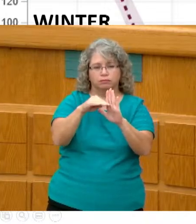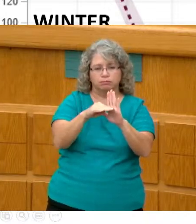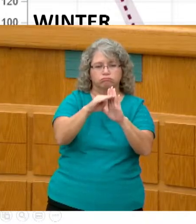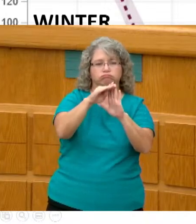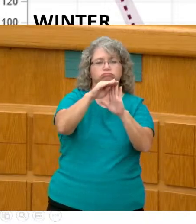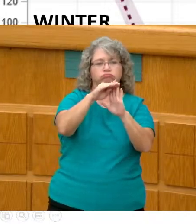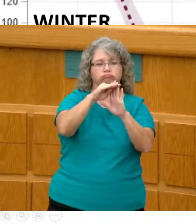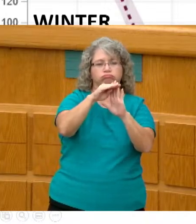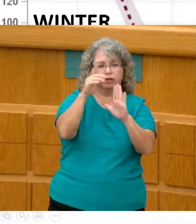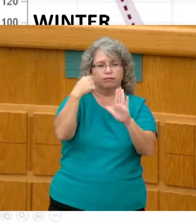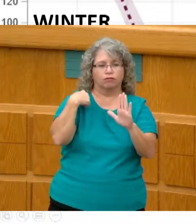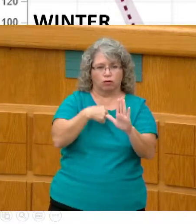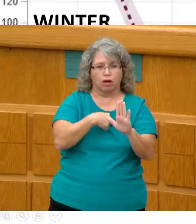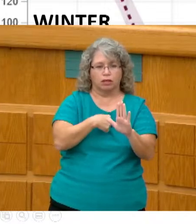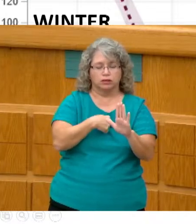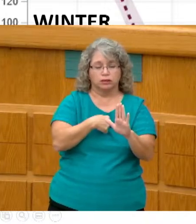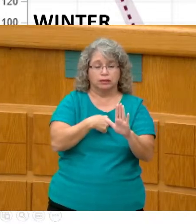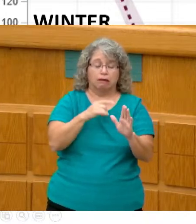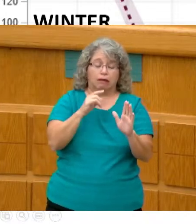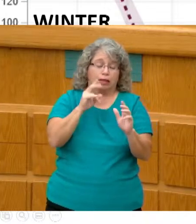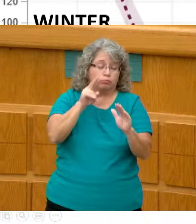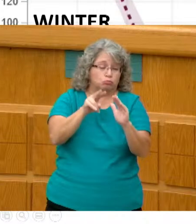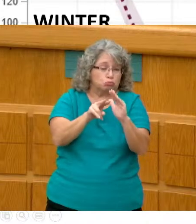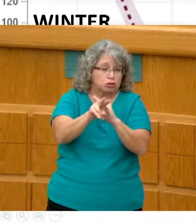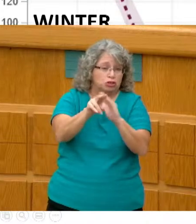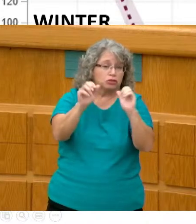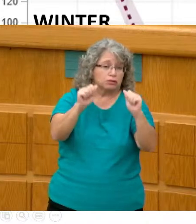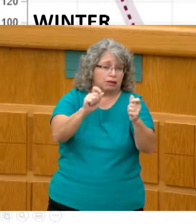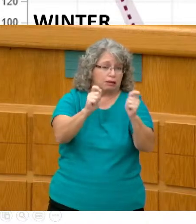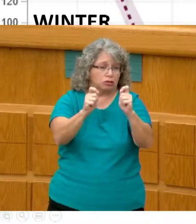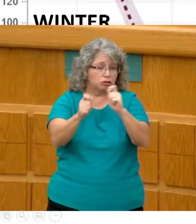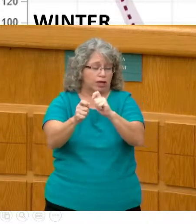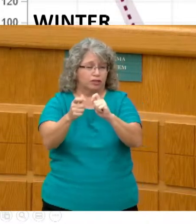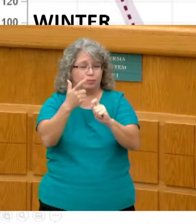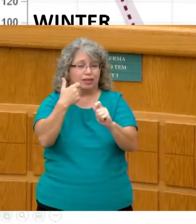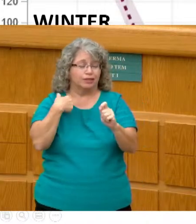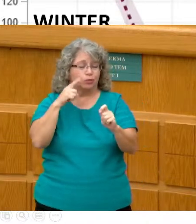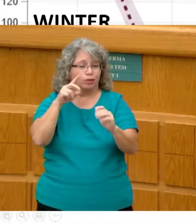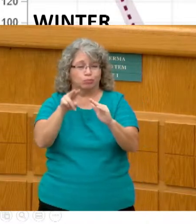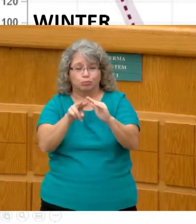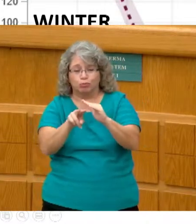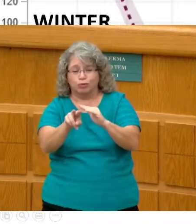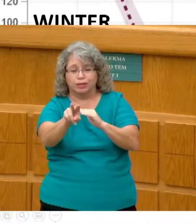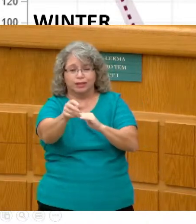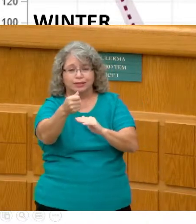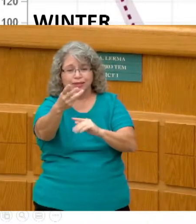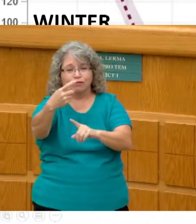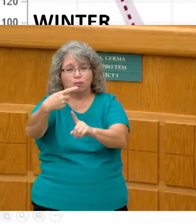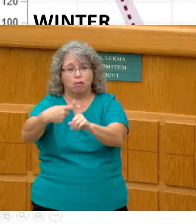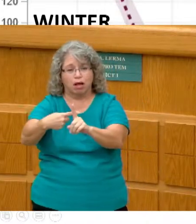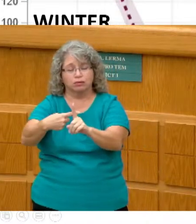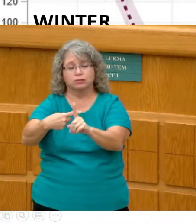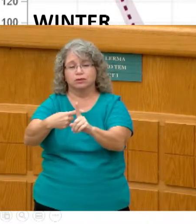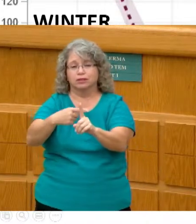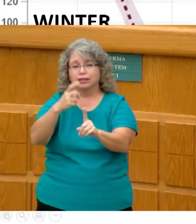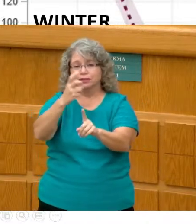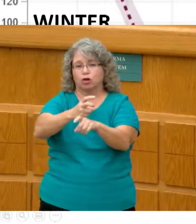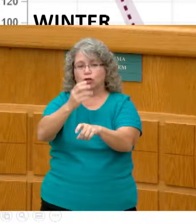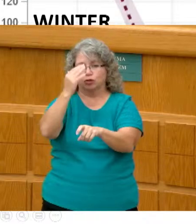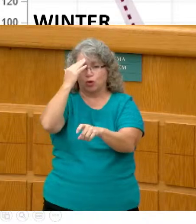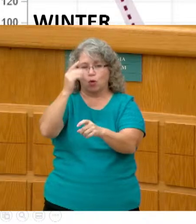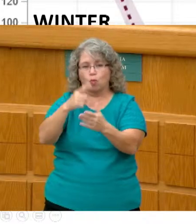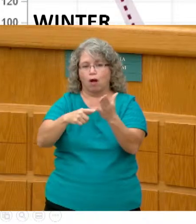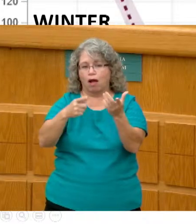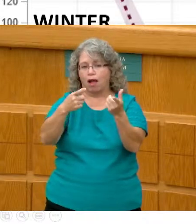these projections can change, and especially when you're projecting out several months, it's hard to know exactly what's going to happen 3 months from now.